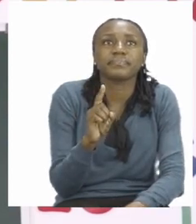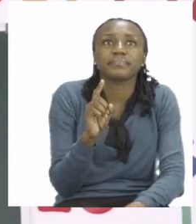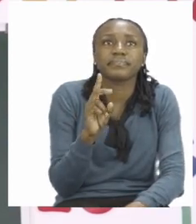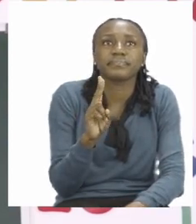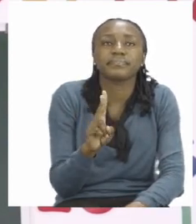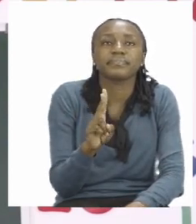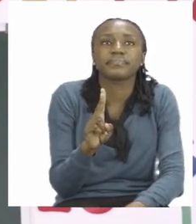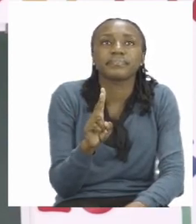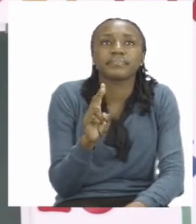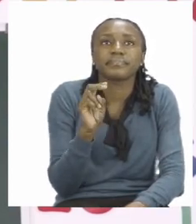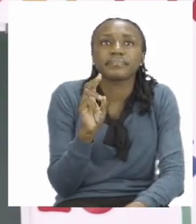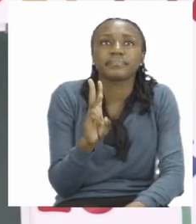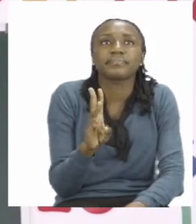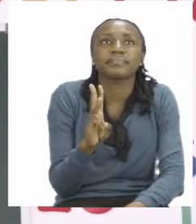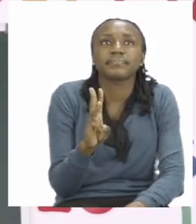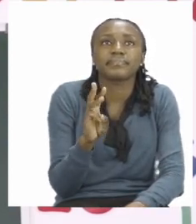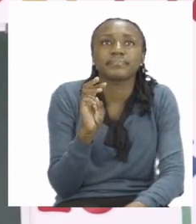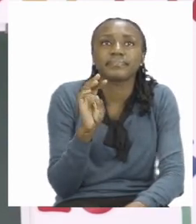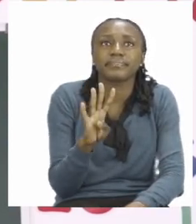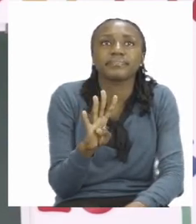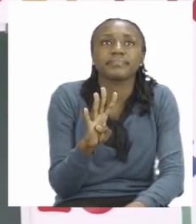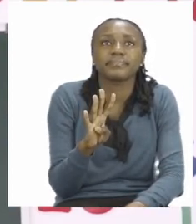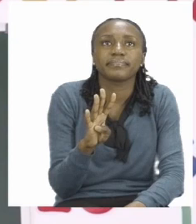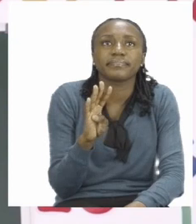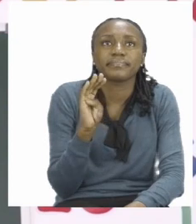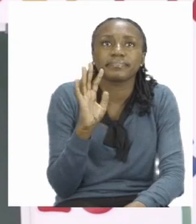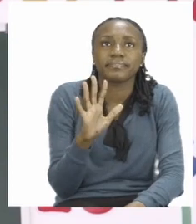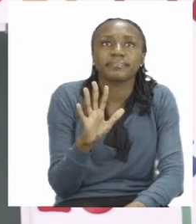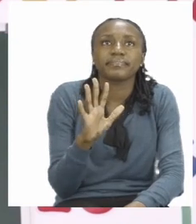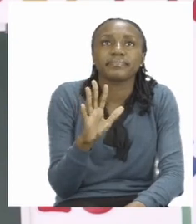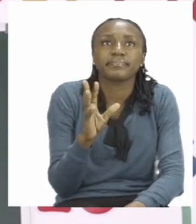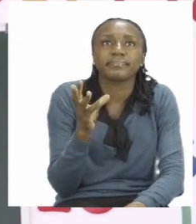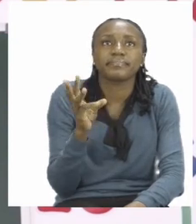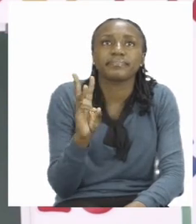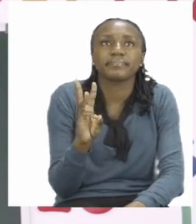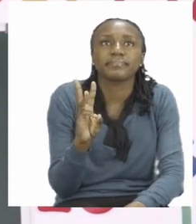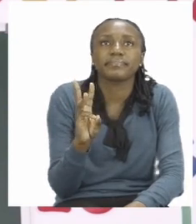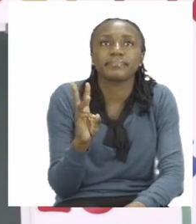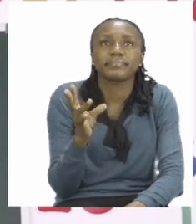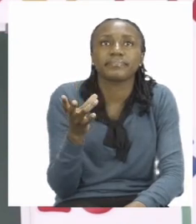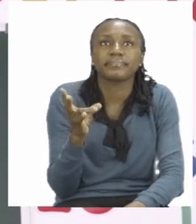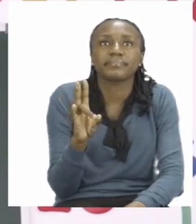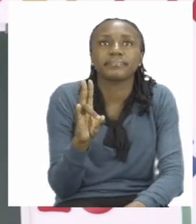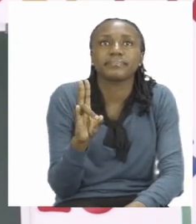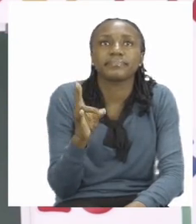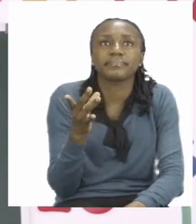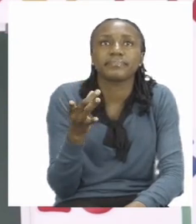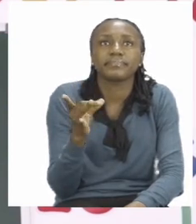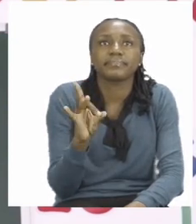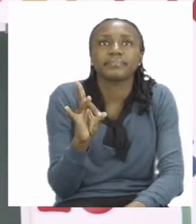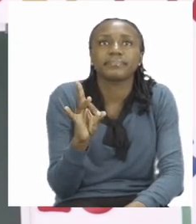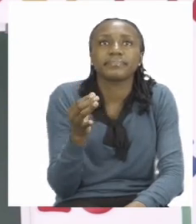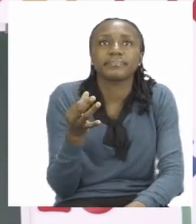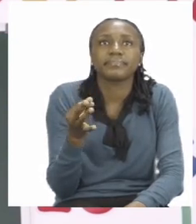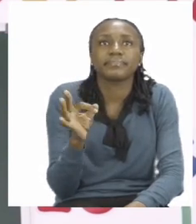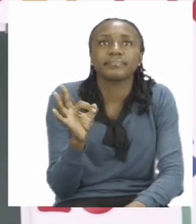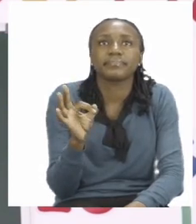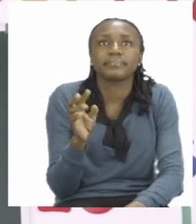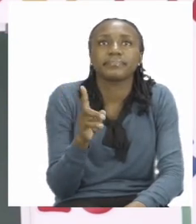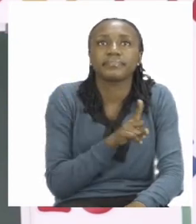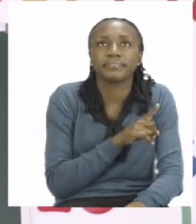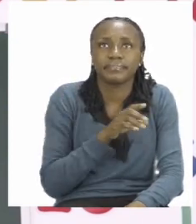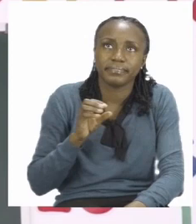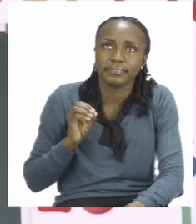1, 2, 3, 4, 5, 6, 7, 8,